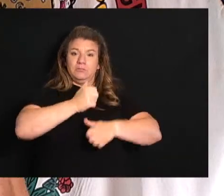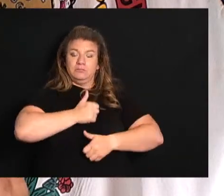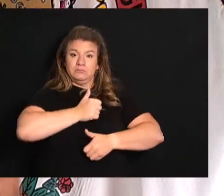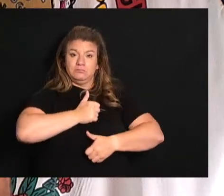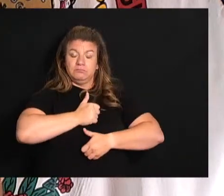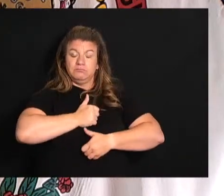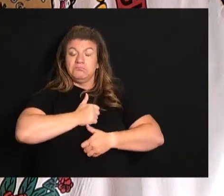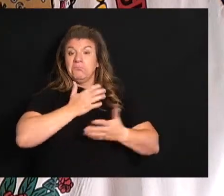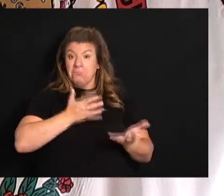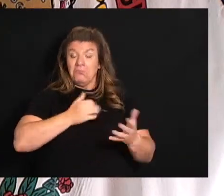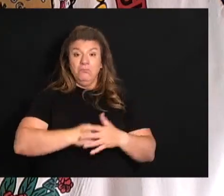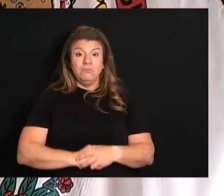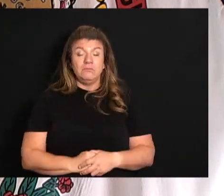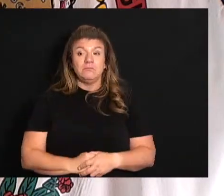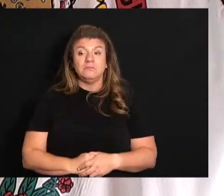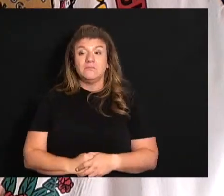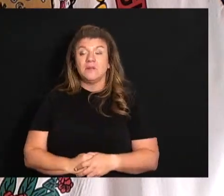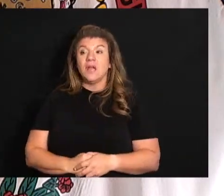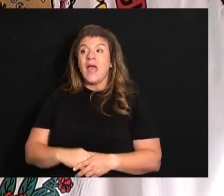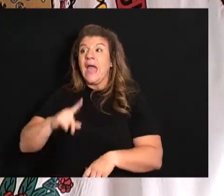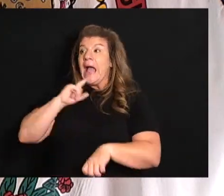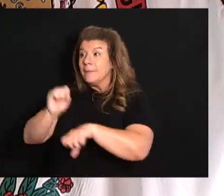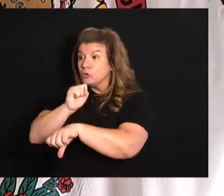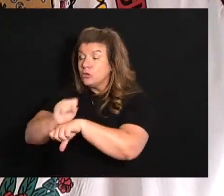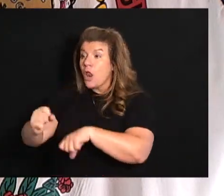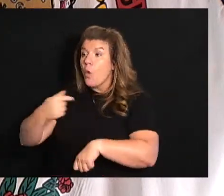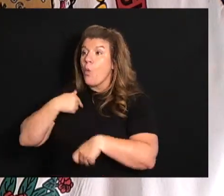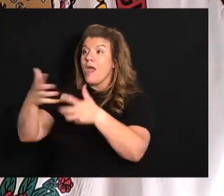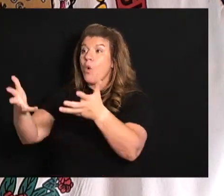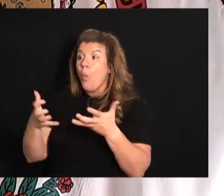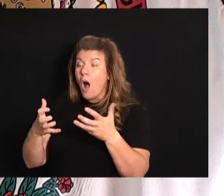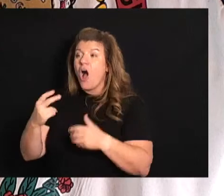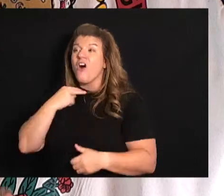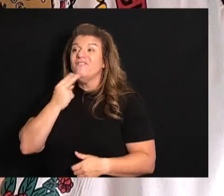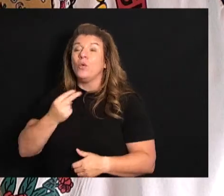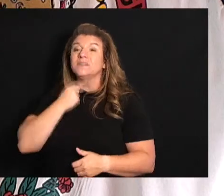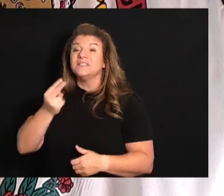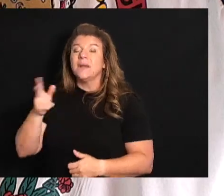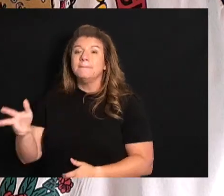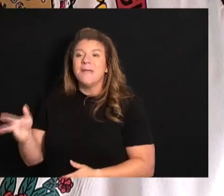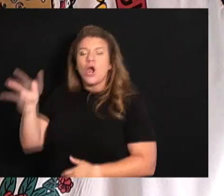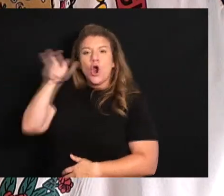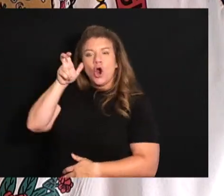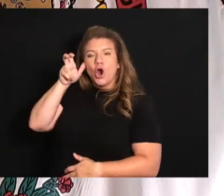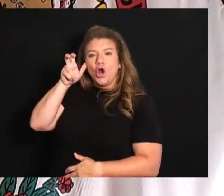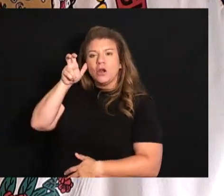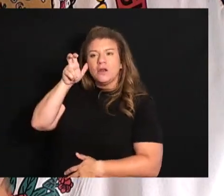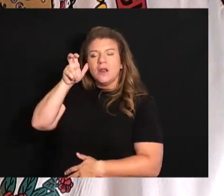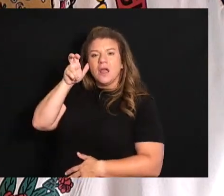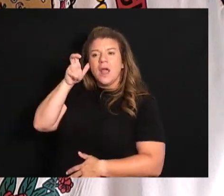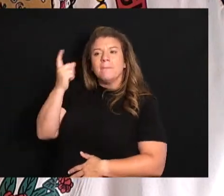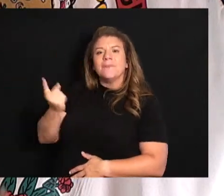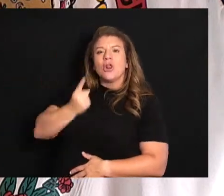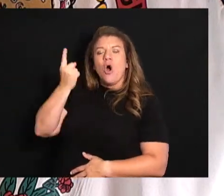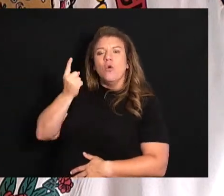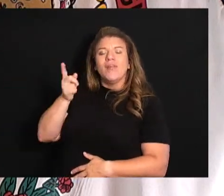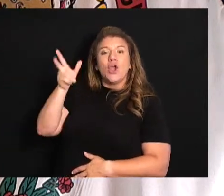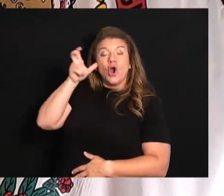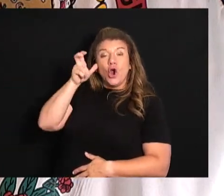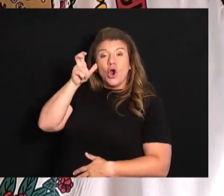words like, you know, absolutely, we want our voices to be heard, but only heard as